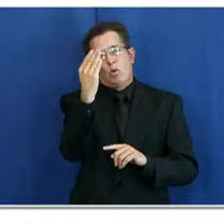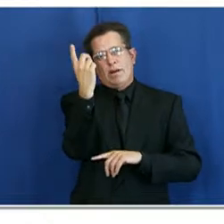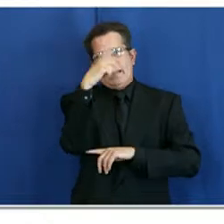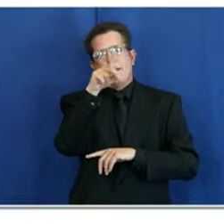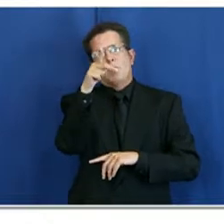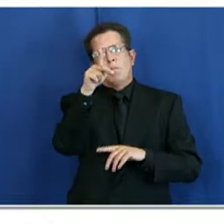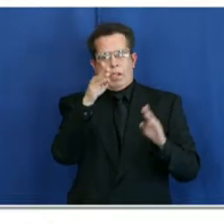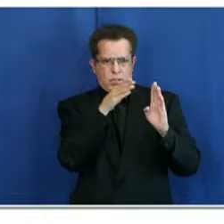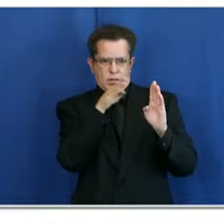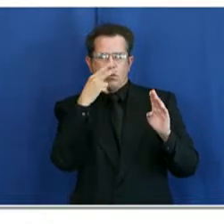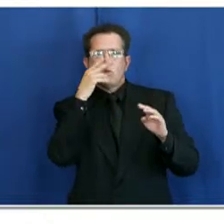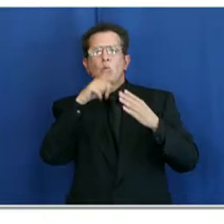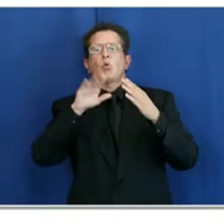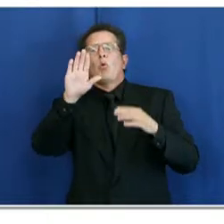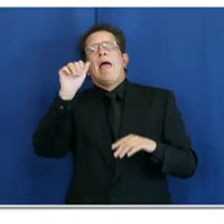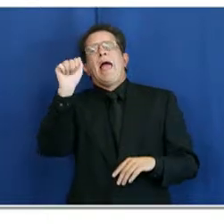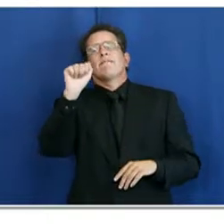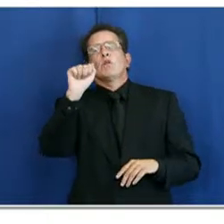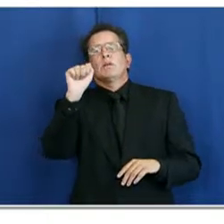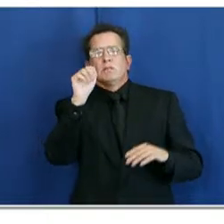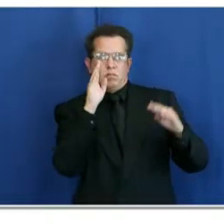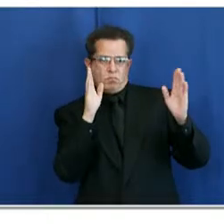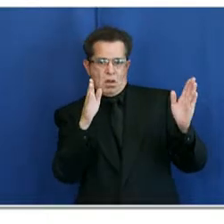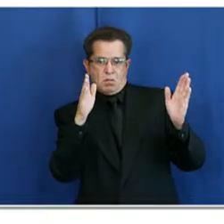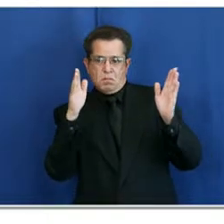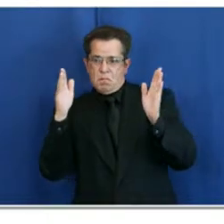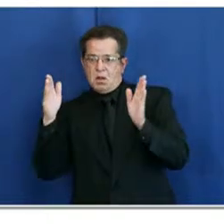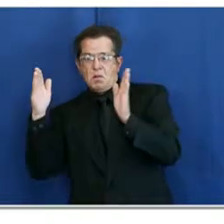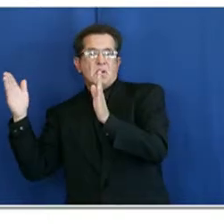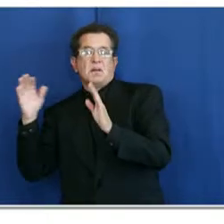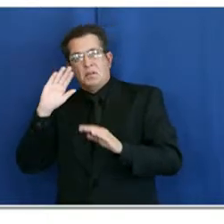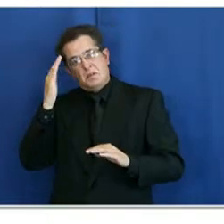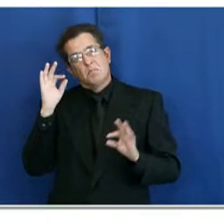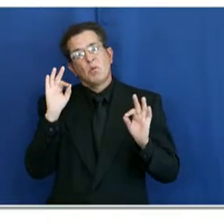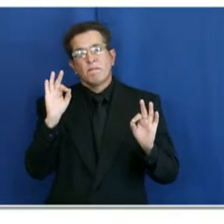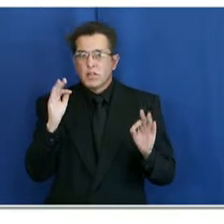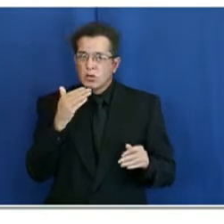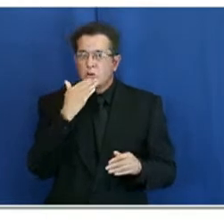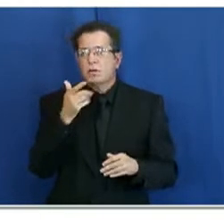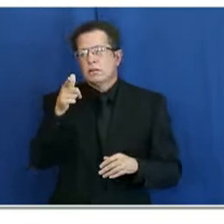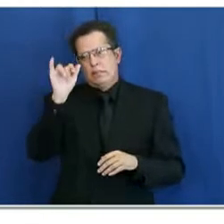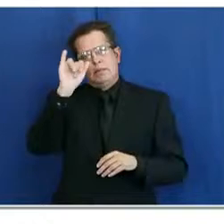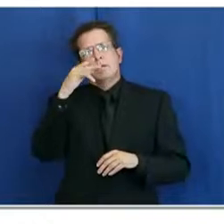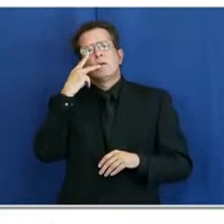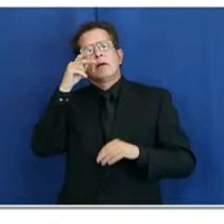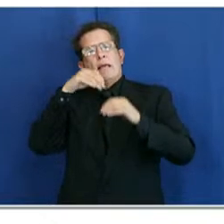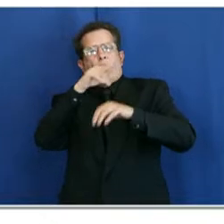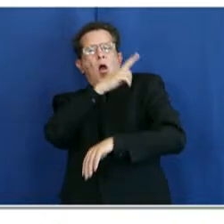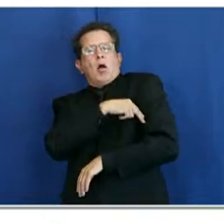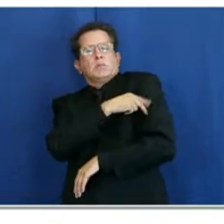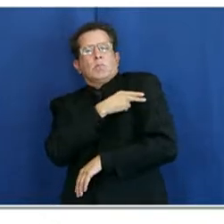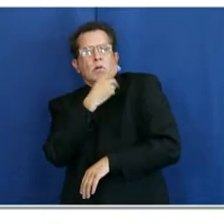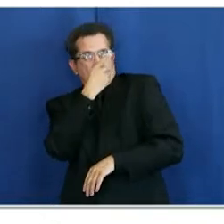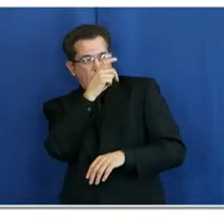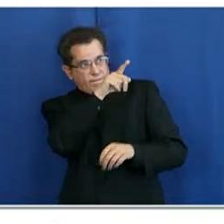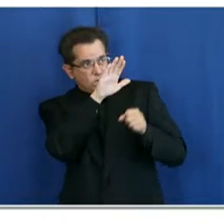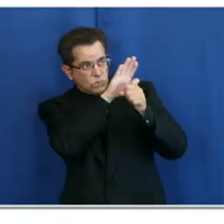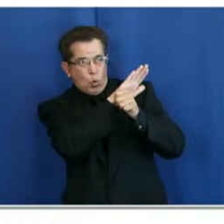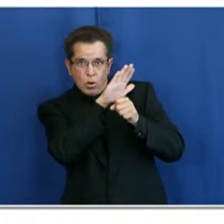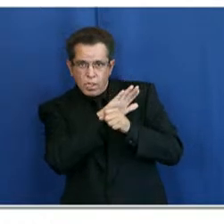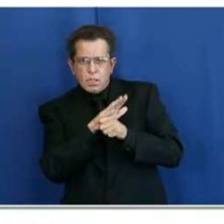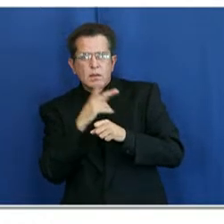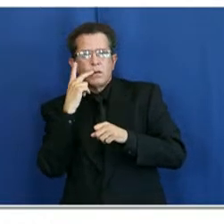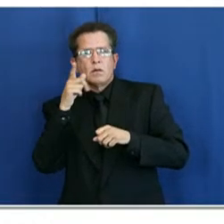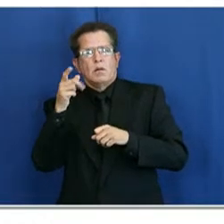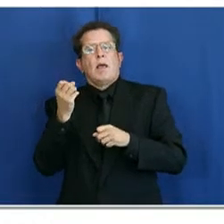average, which has stabilized a bit but continuing to trend in a good direction. Our daily hospital census, you'll see ICU COVID-related